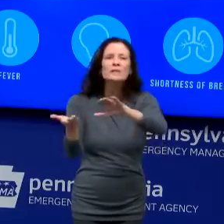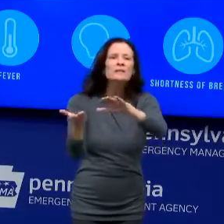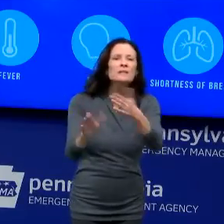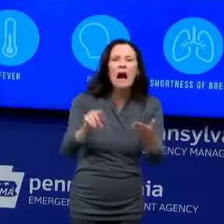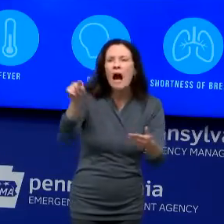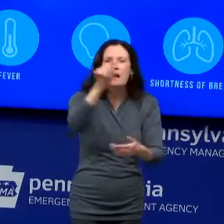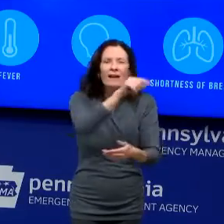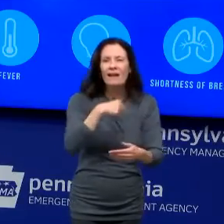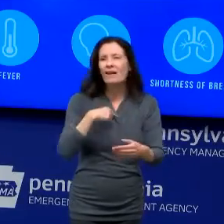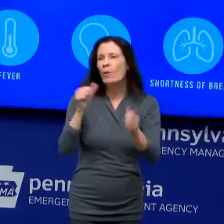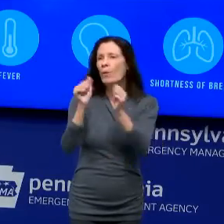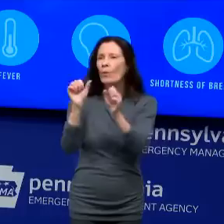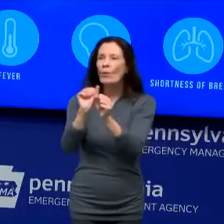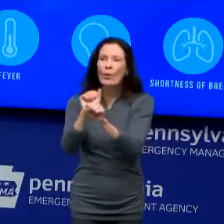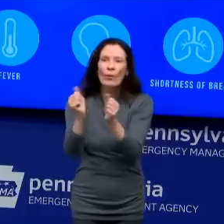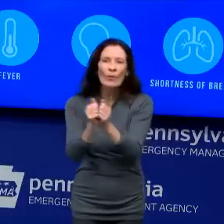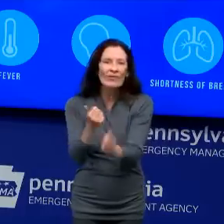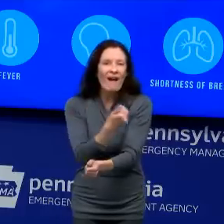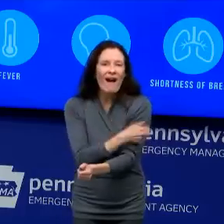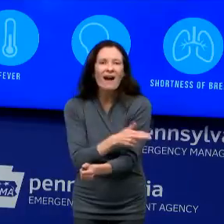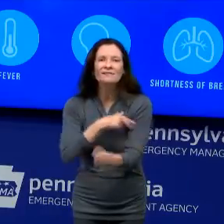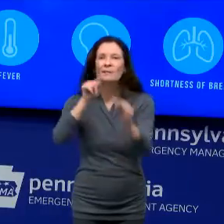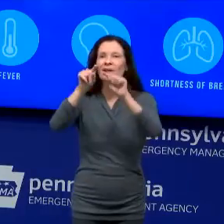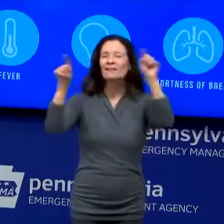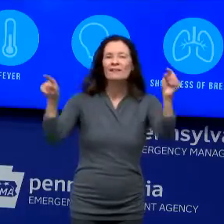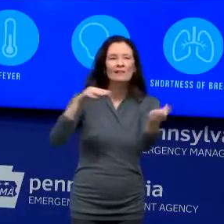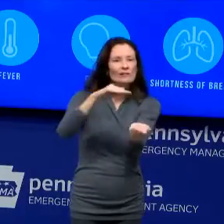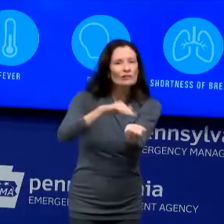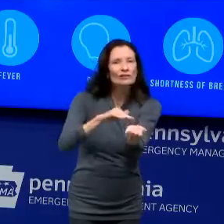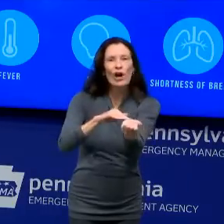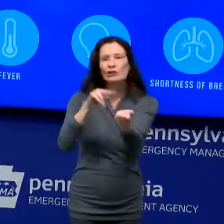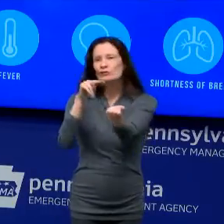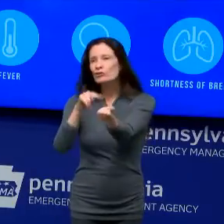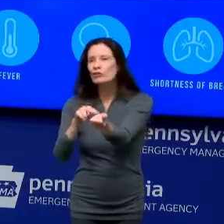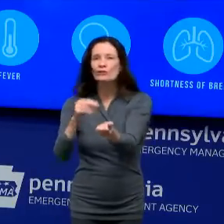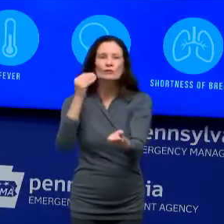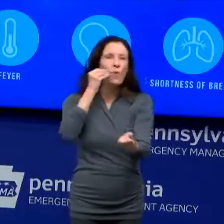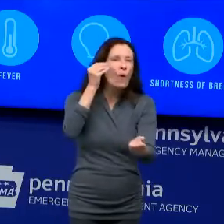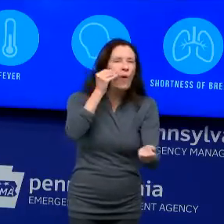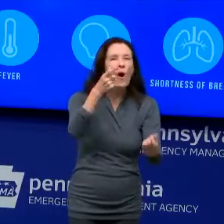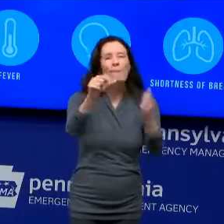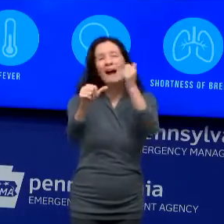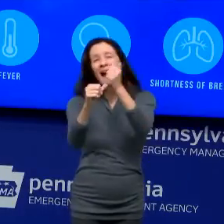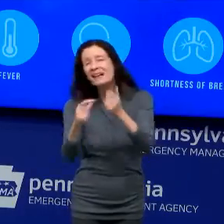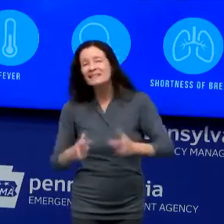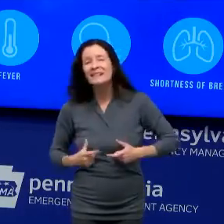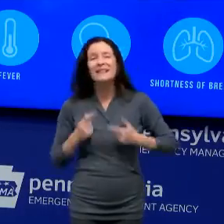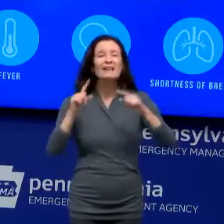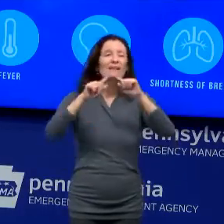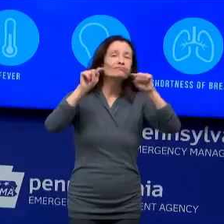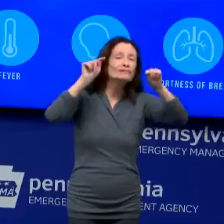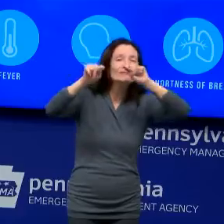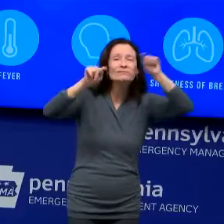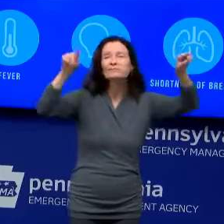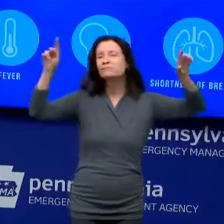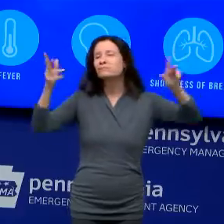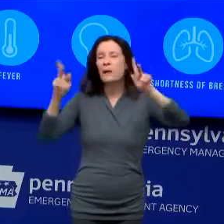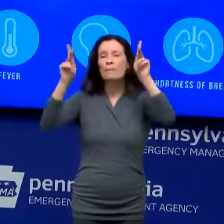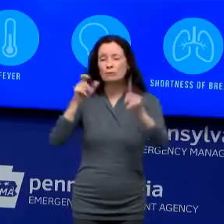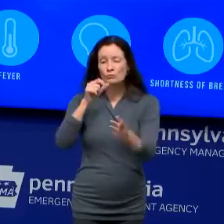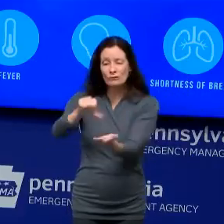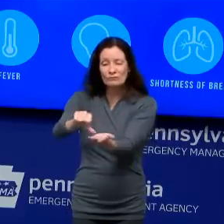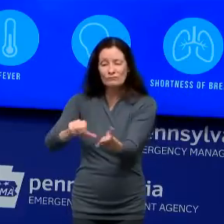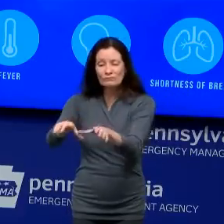and physicians, other healthcare providers, long-term care living facilities, our coroners, to reconcile that data. We have very